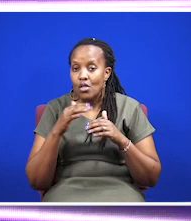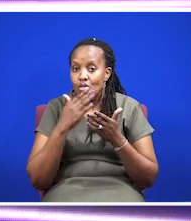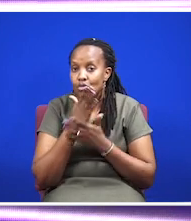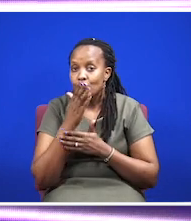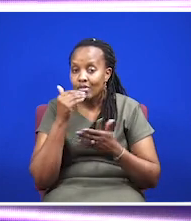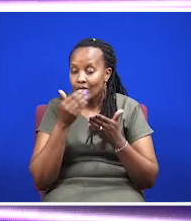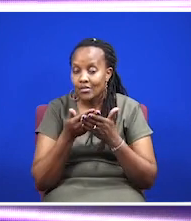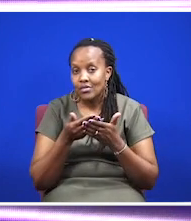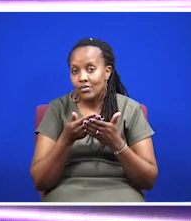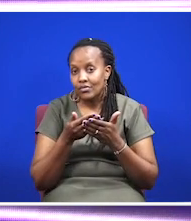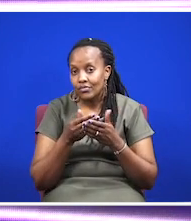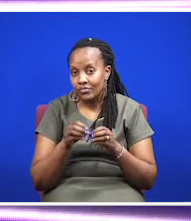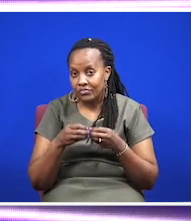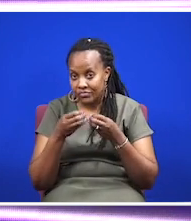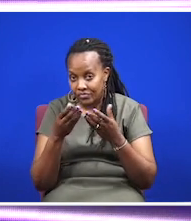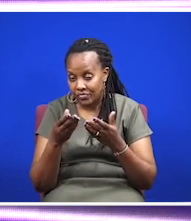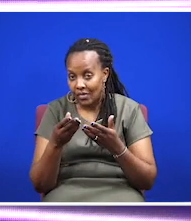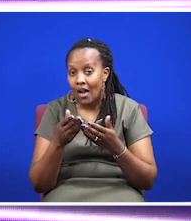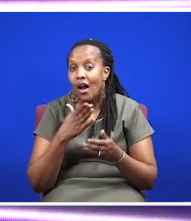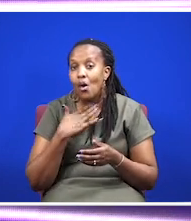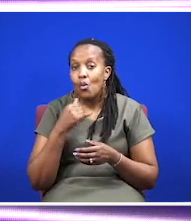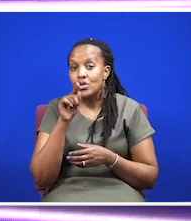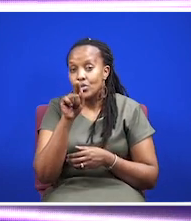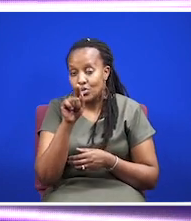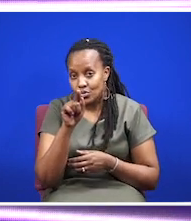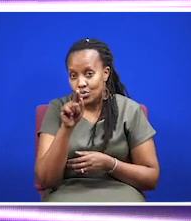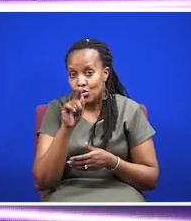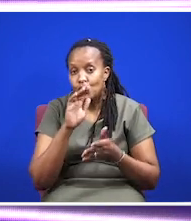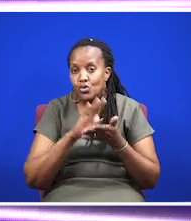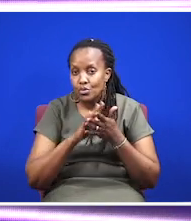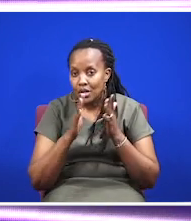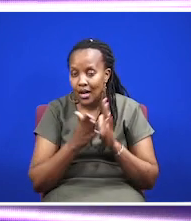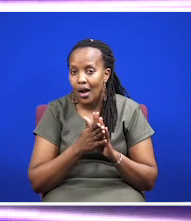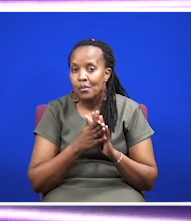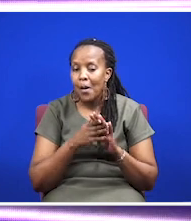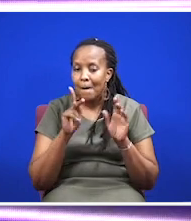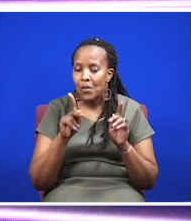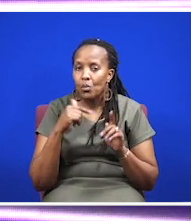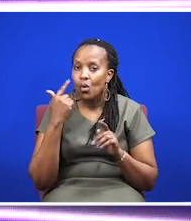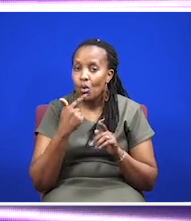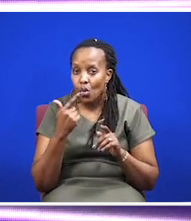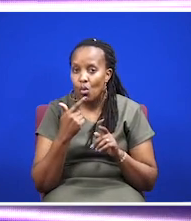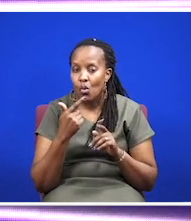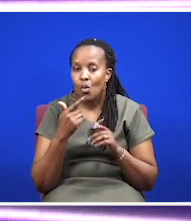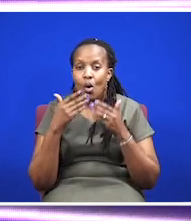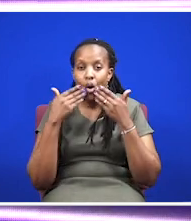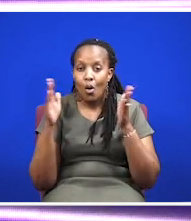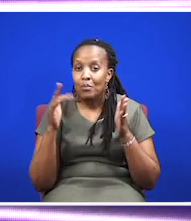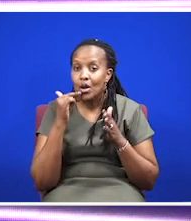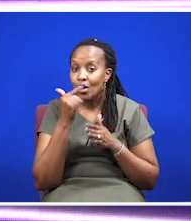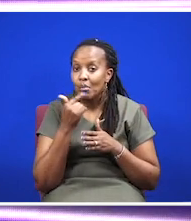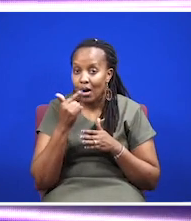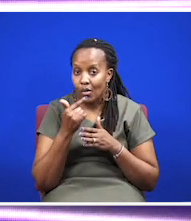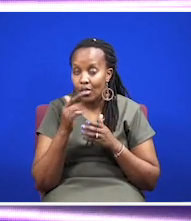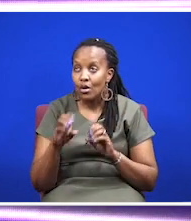lives. I want to urge us to become those that are opening our mouths wide to give Him